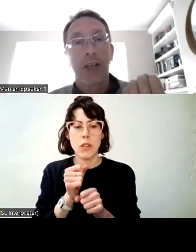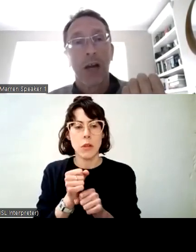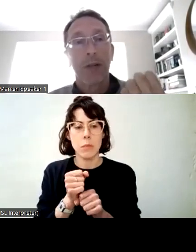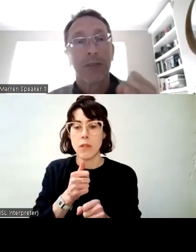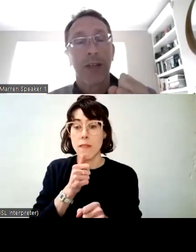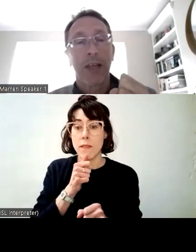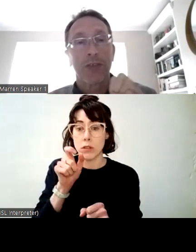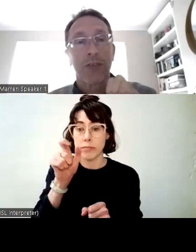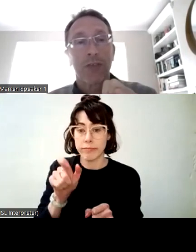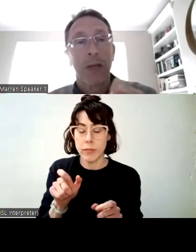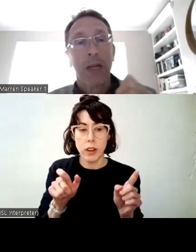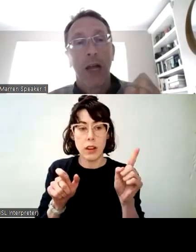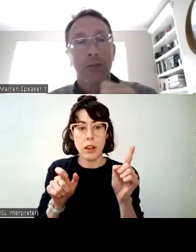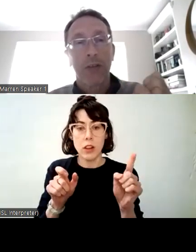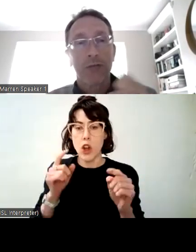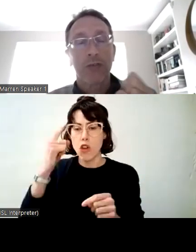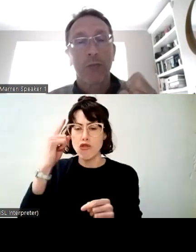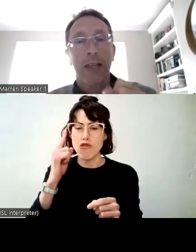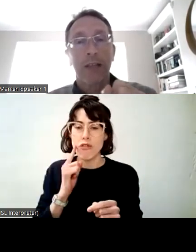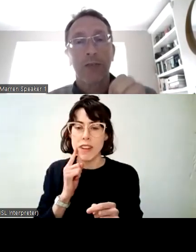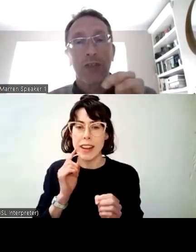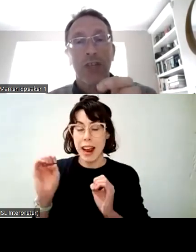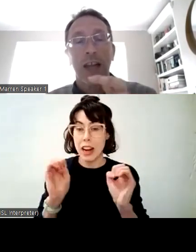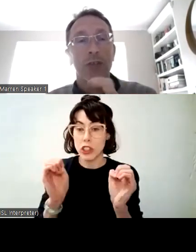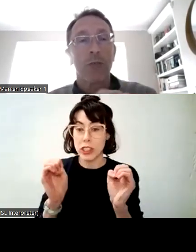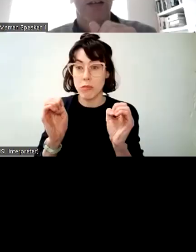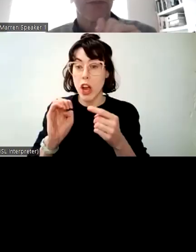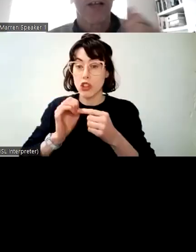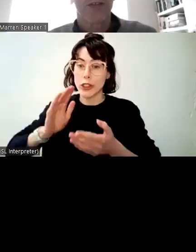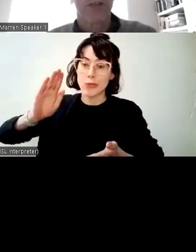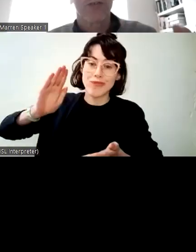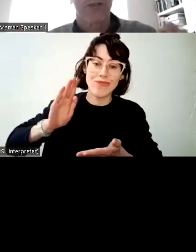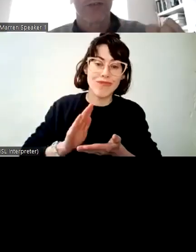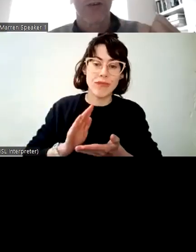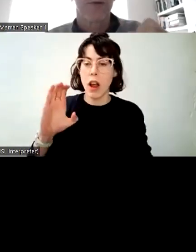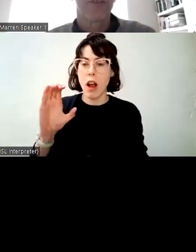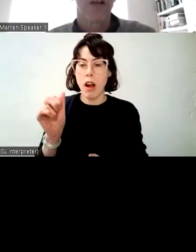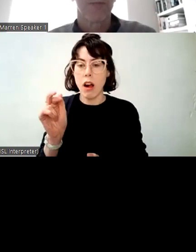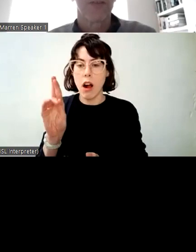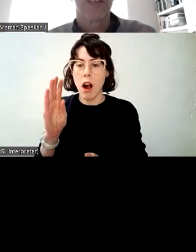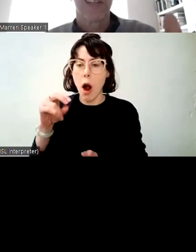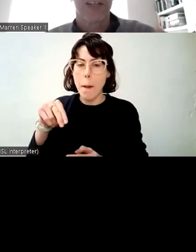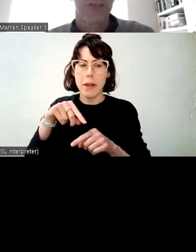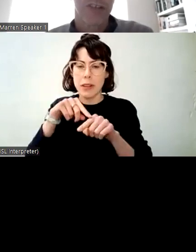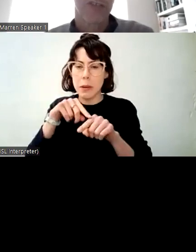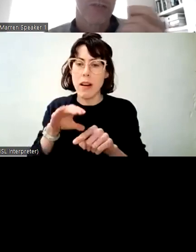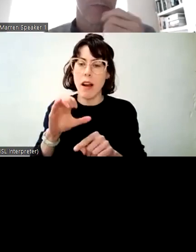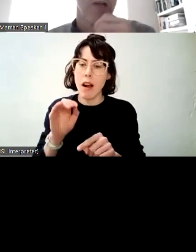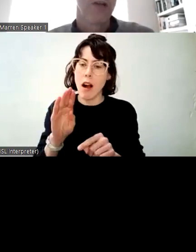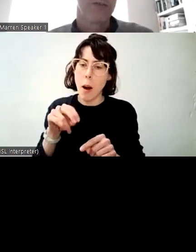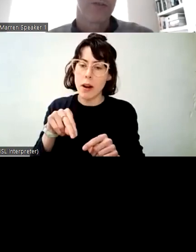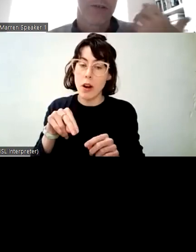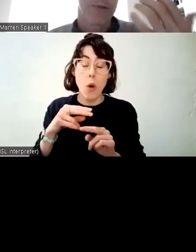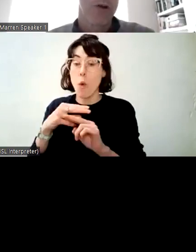trying to decarbonize the energy system. And just to recognize the challenge around that. You're not talking about decarbonizing the electricity